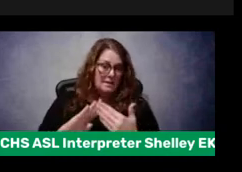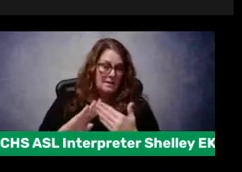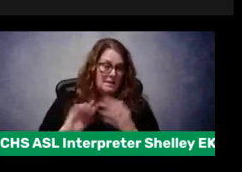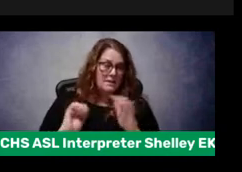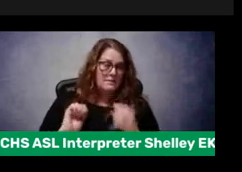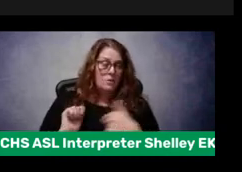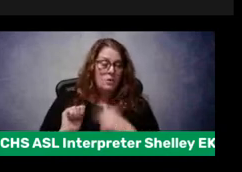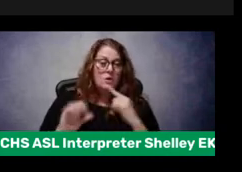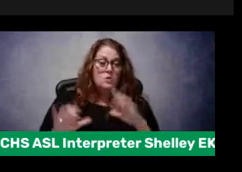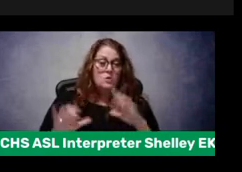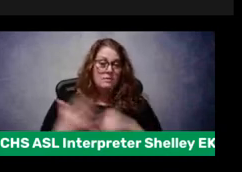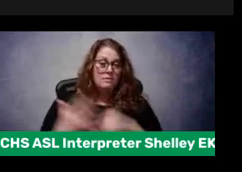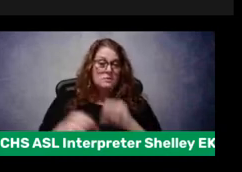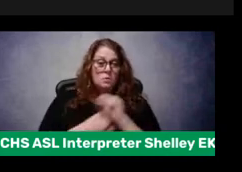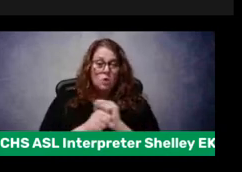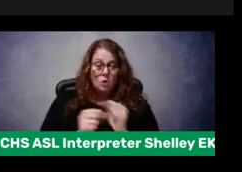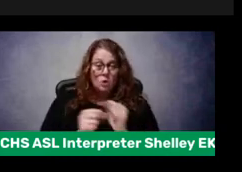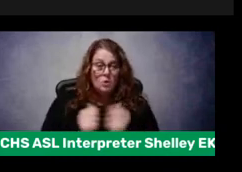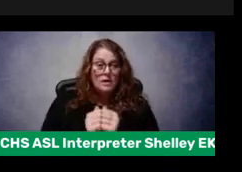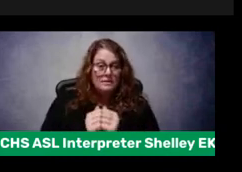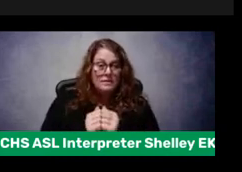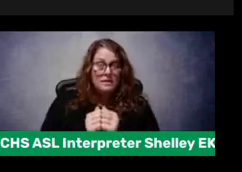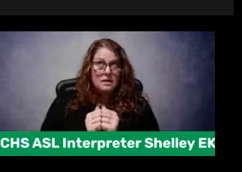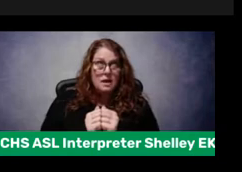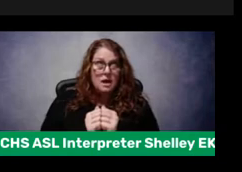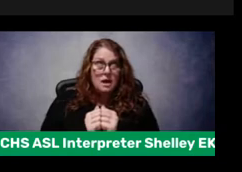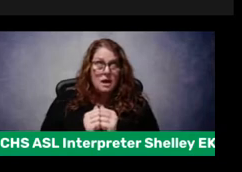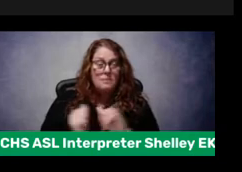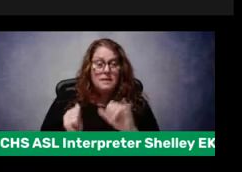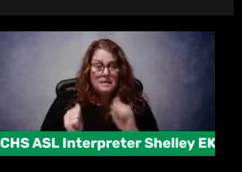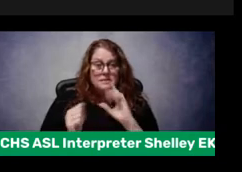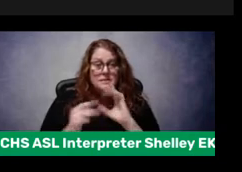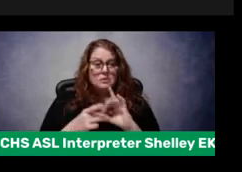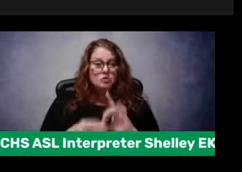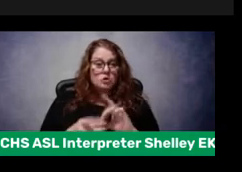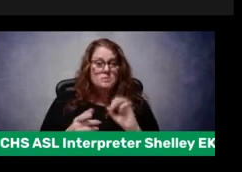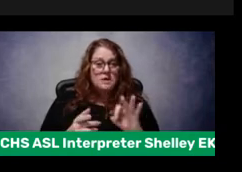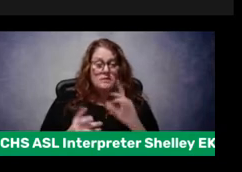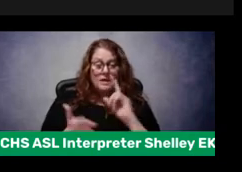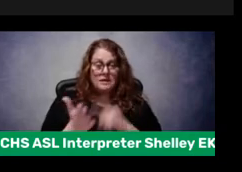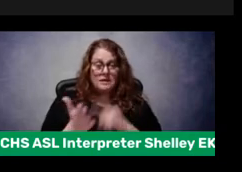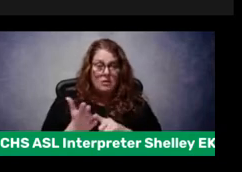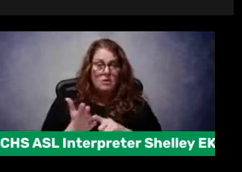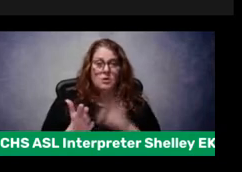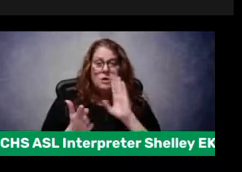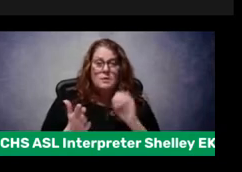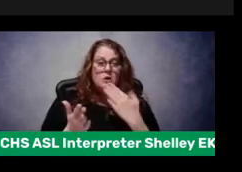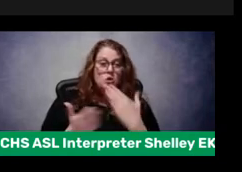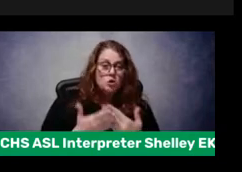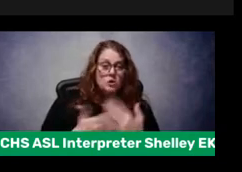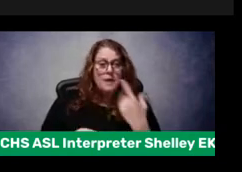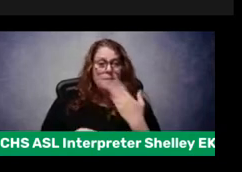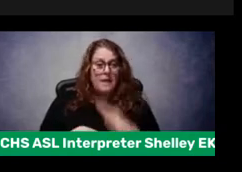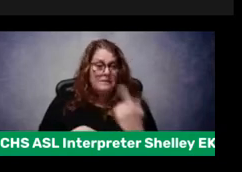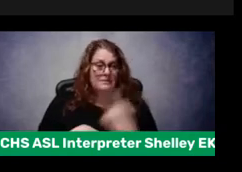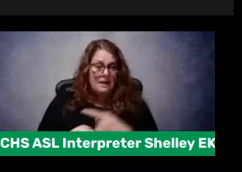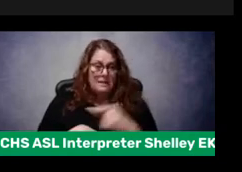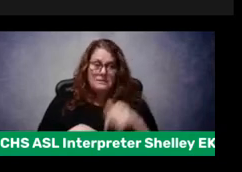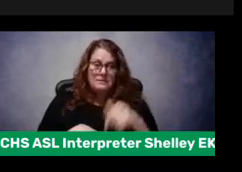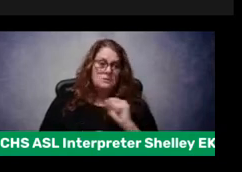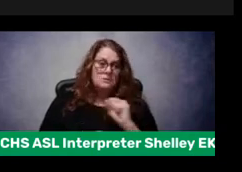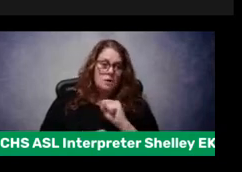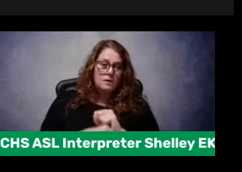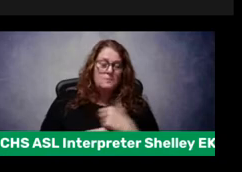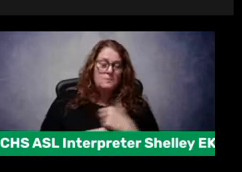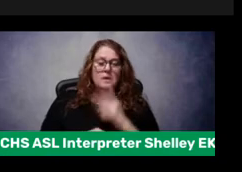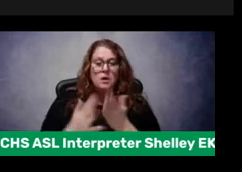are doing this work with is in terms of acknowledging that there's going to be good days and bad days in this work, but that we're going to